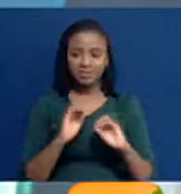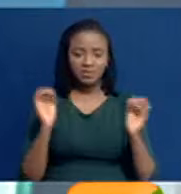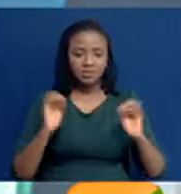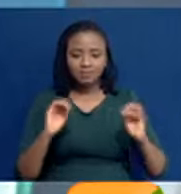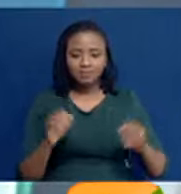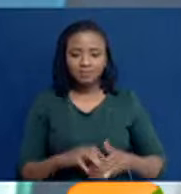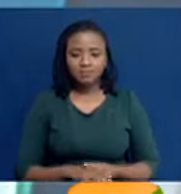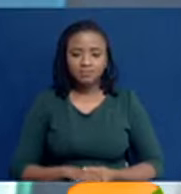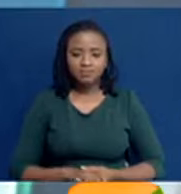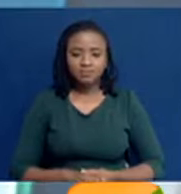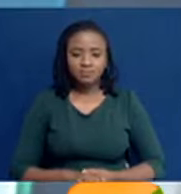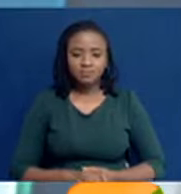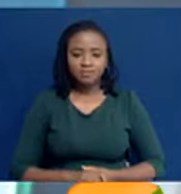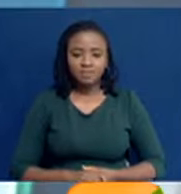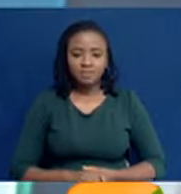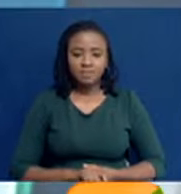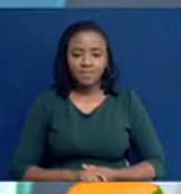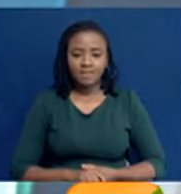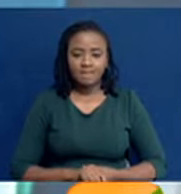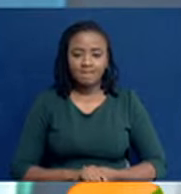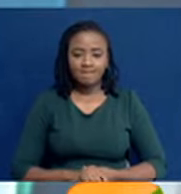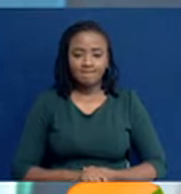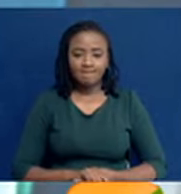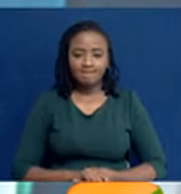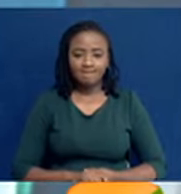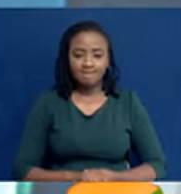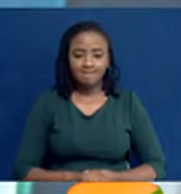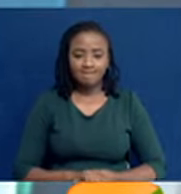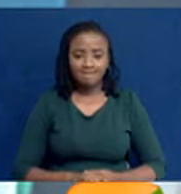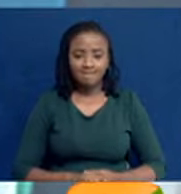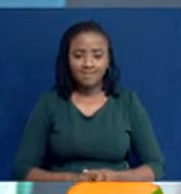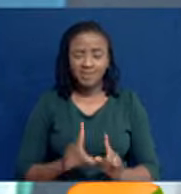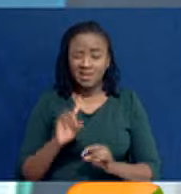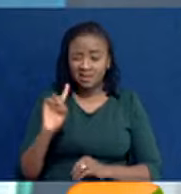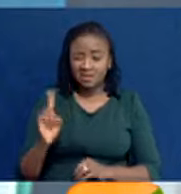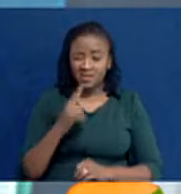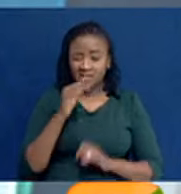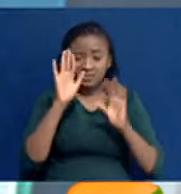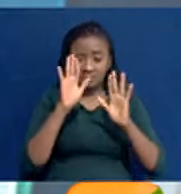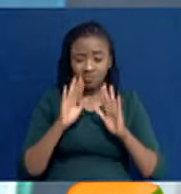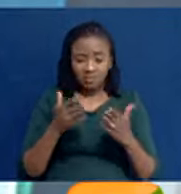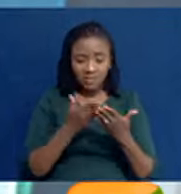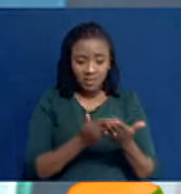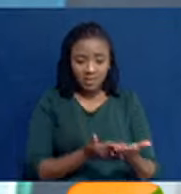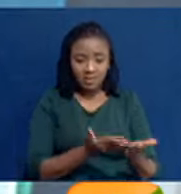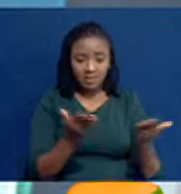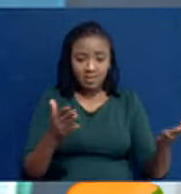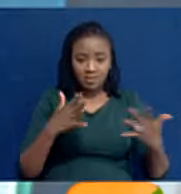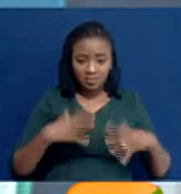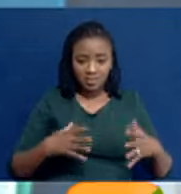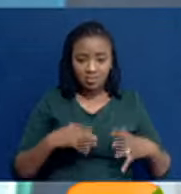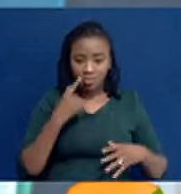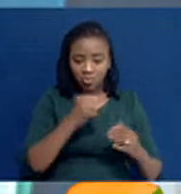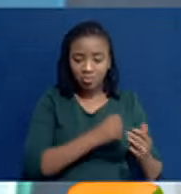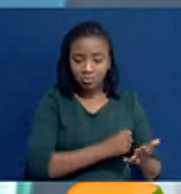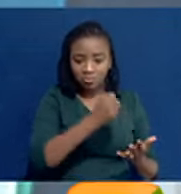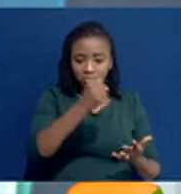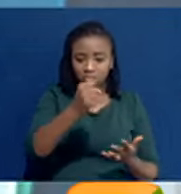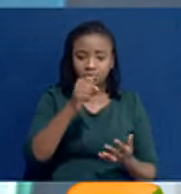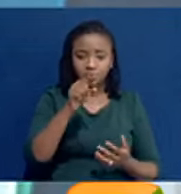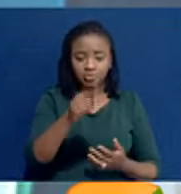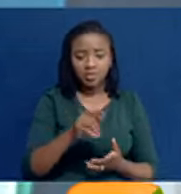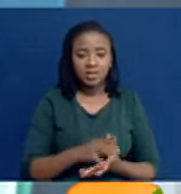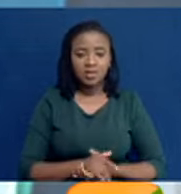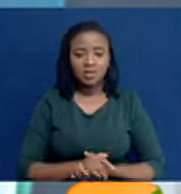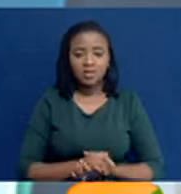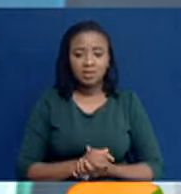just elevating yourself. First and foremost, it's those people who have put you there.